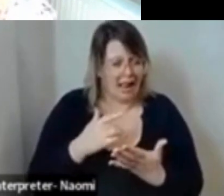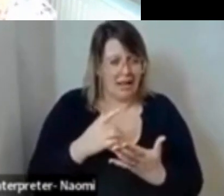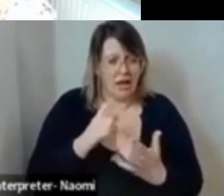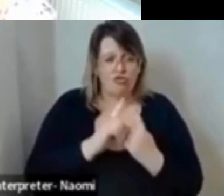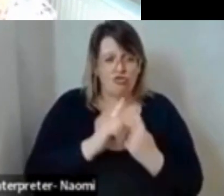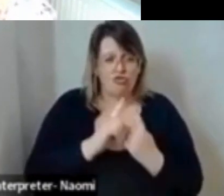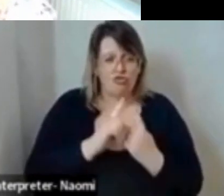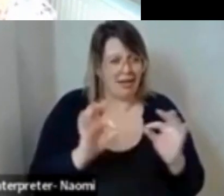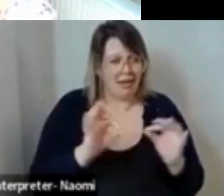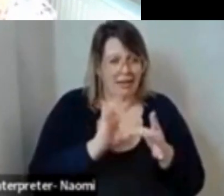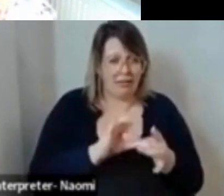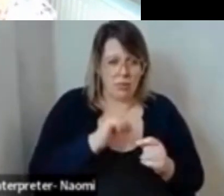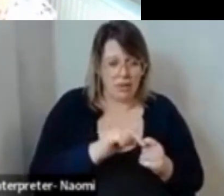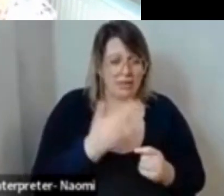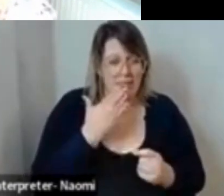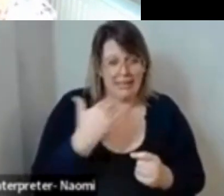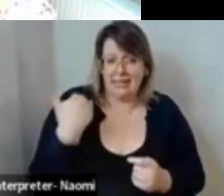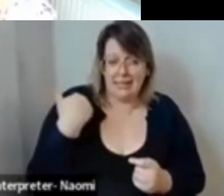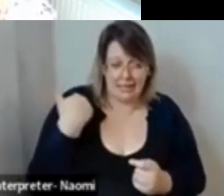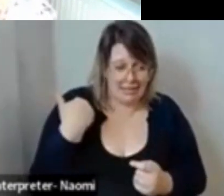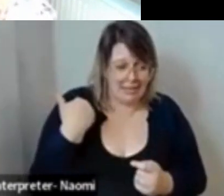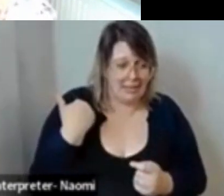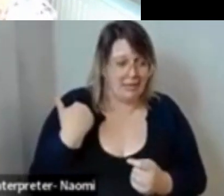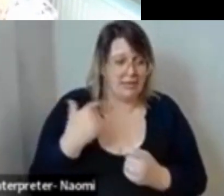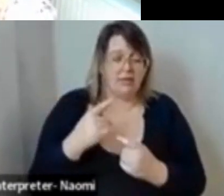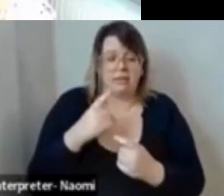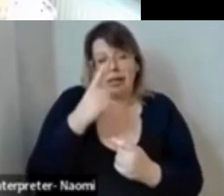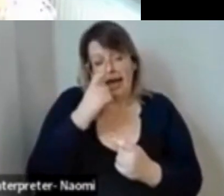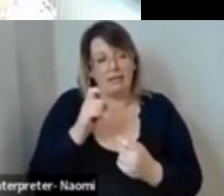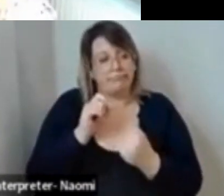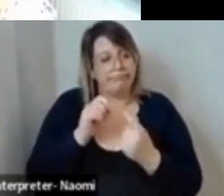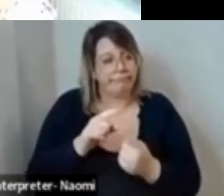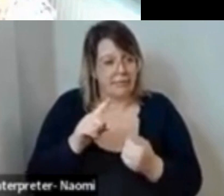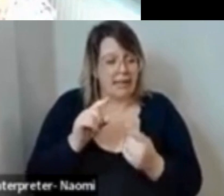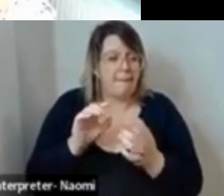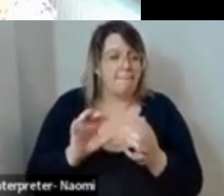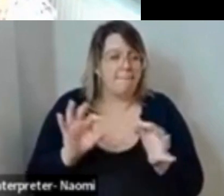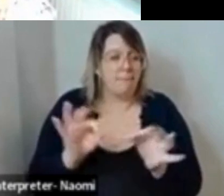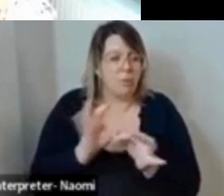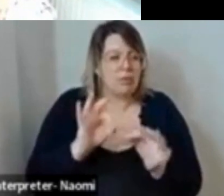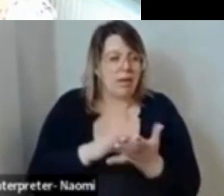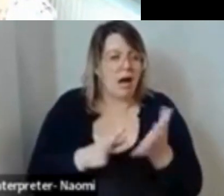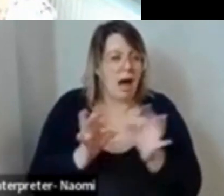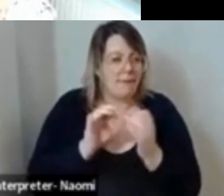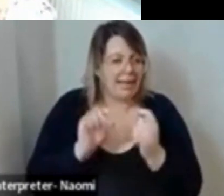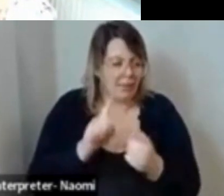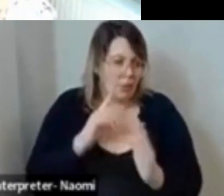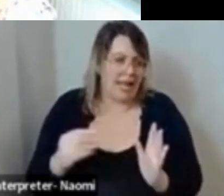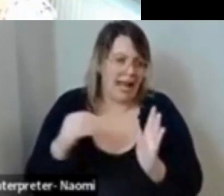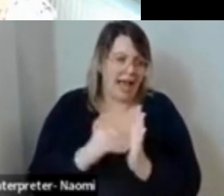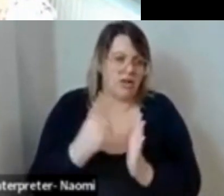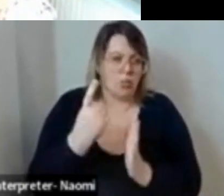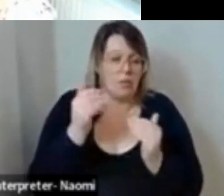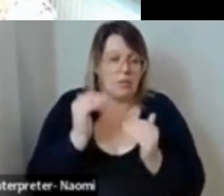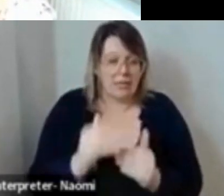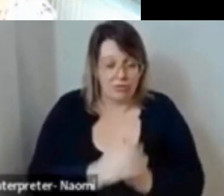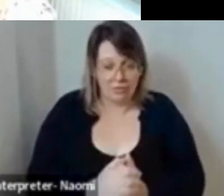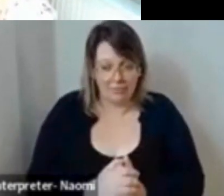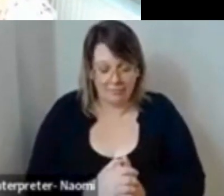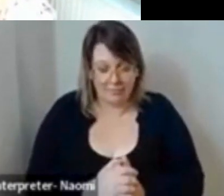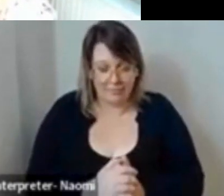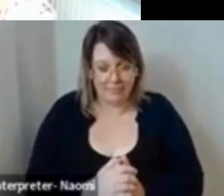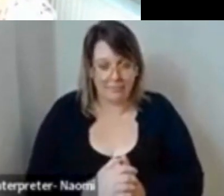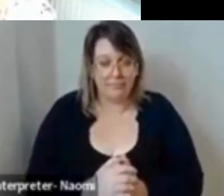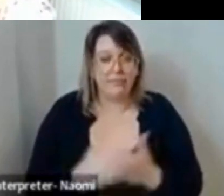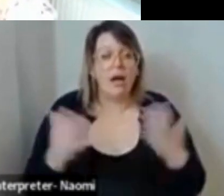drop-ins, just let us know via the Music Hub's inbox and we'll put something in addition into the schedule. Of course, Music